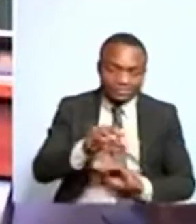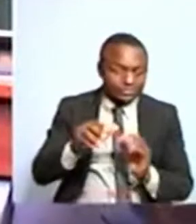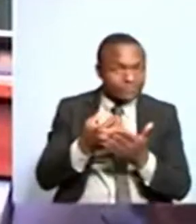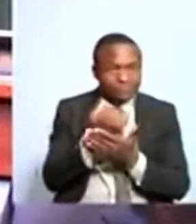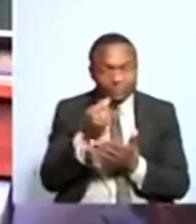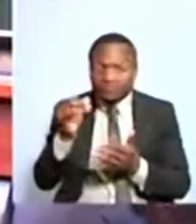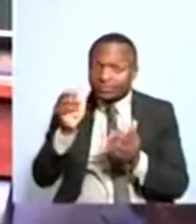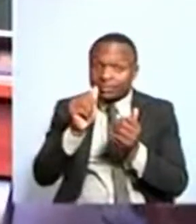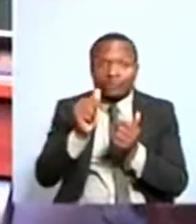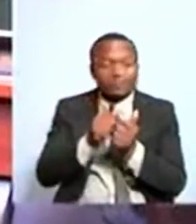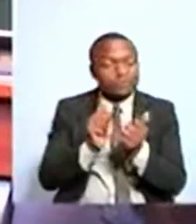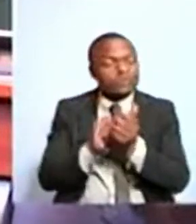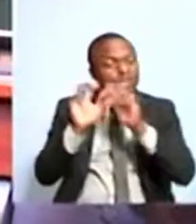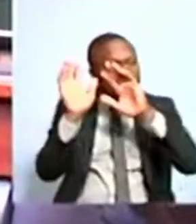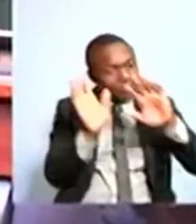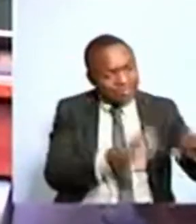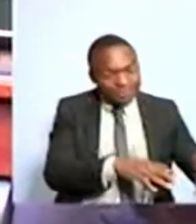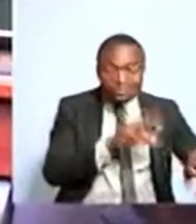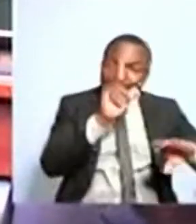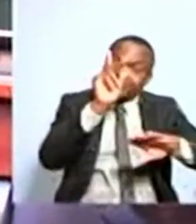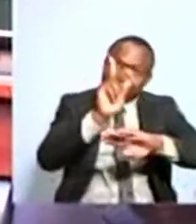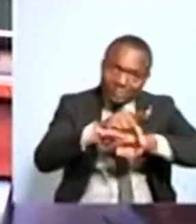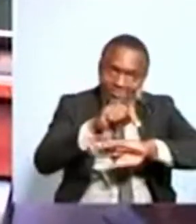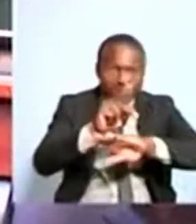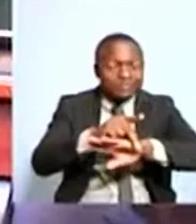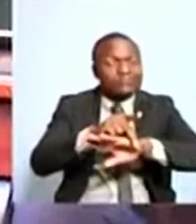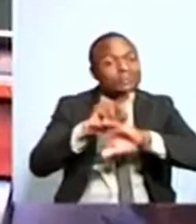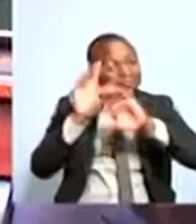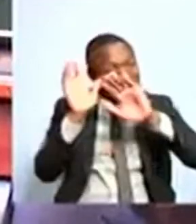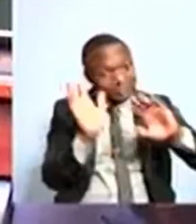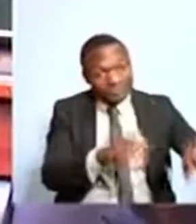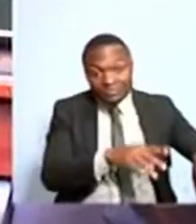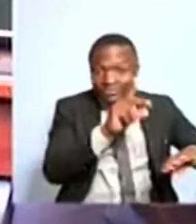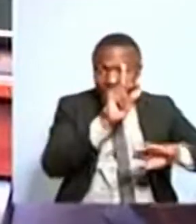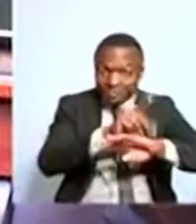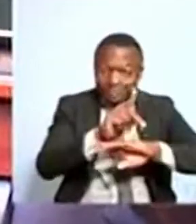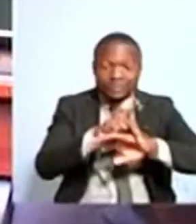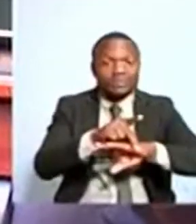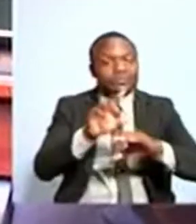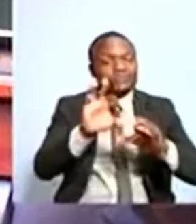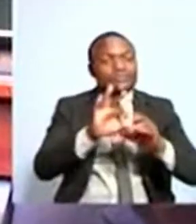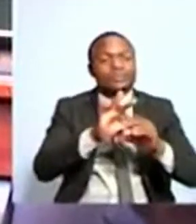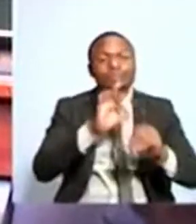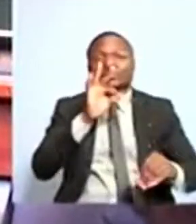about abandoned projects, there are abandoned projects that we found.